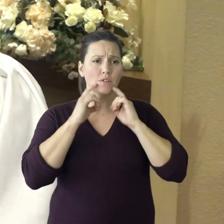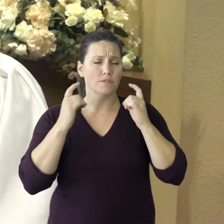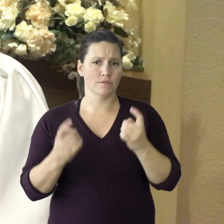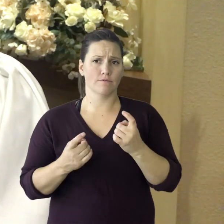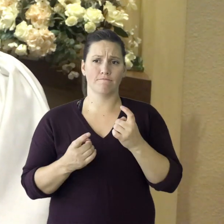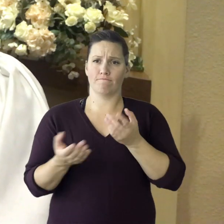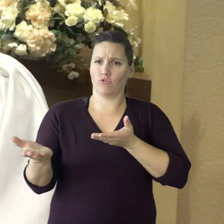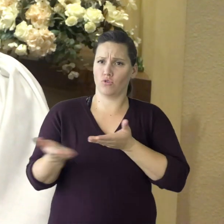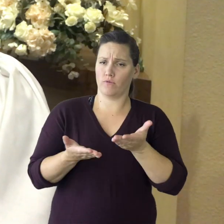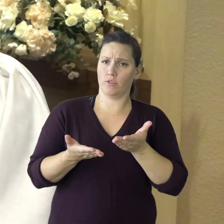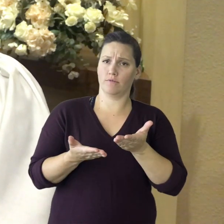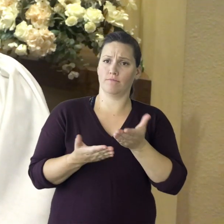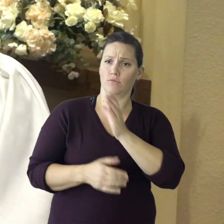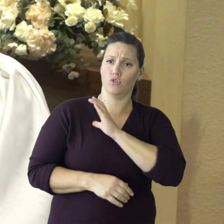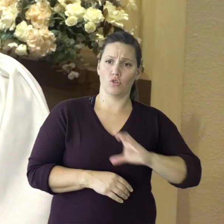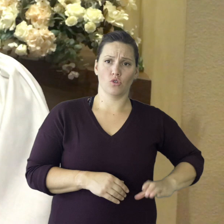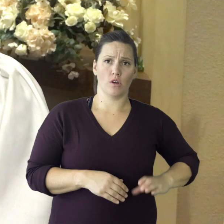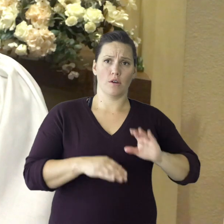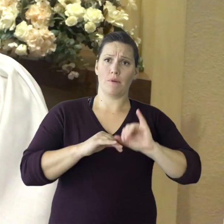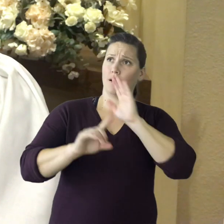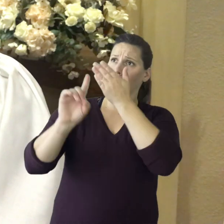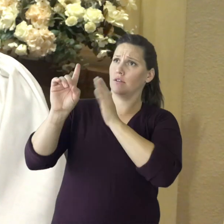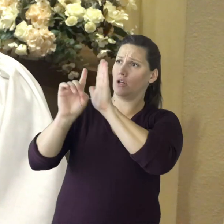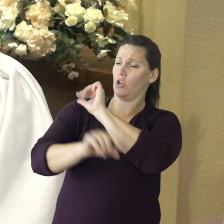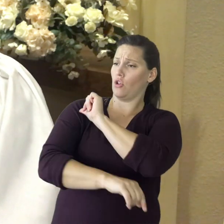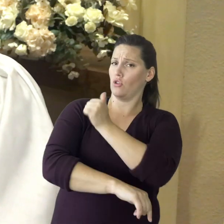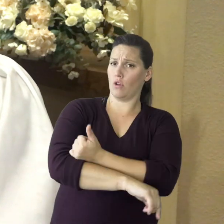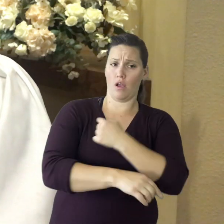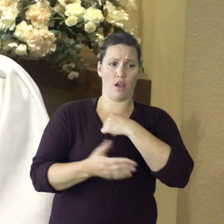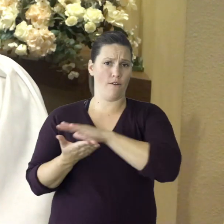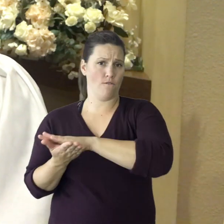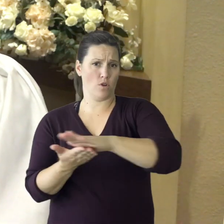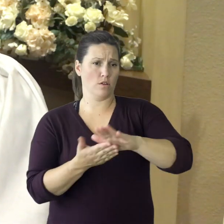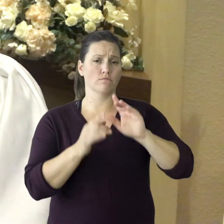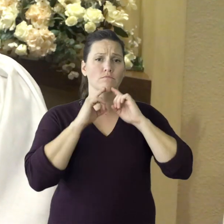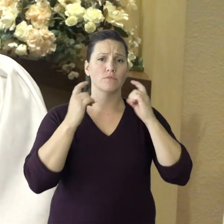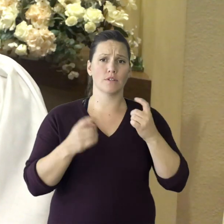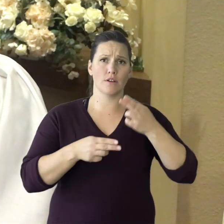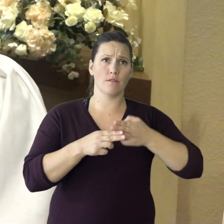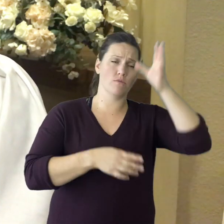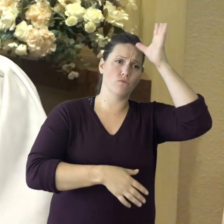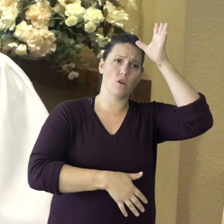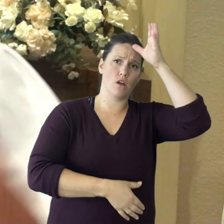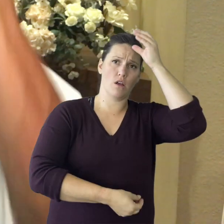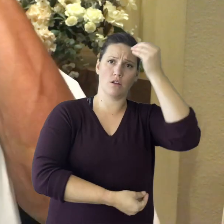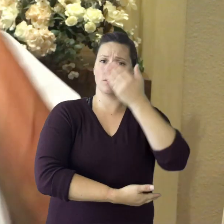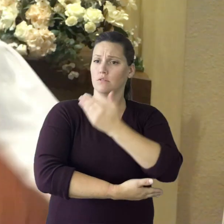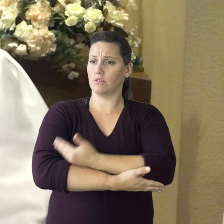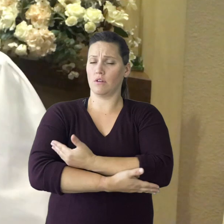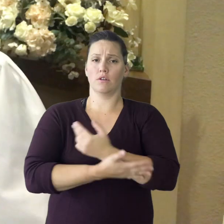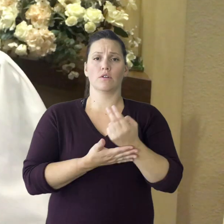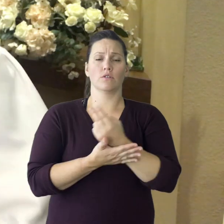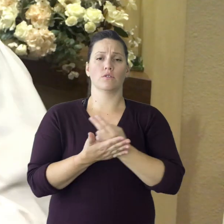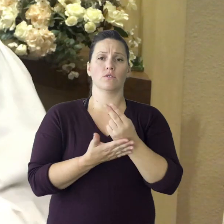sins. As a called and ordained servant of Christ, and by his authority, I therefore forgive you all of your sins in the